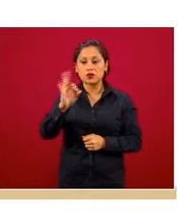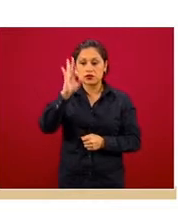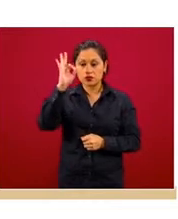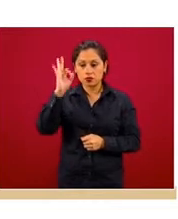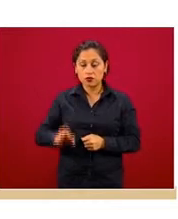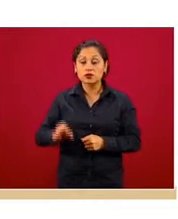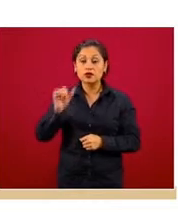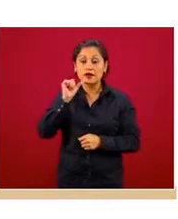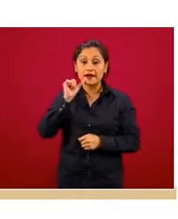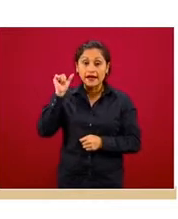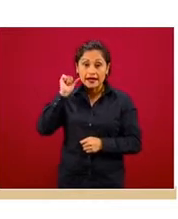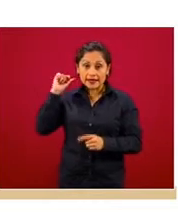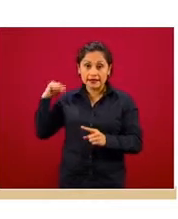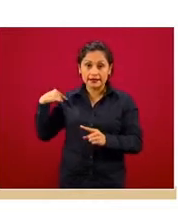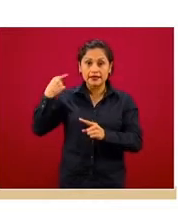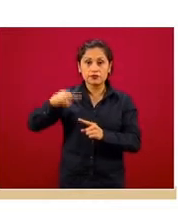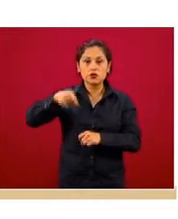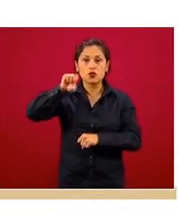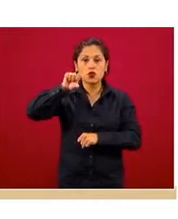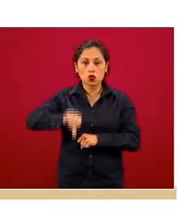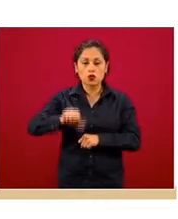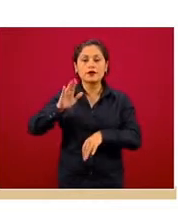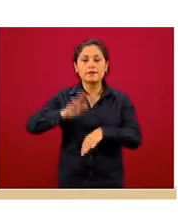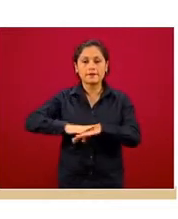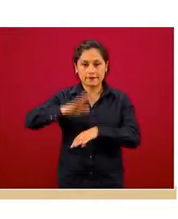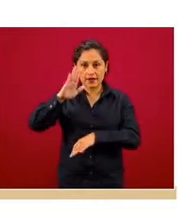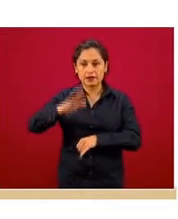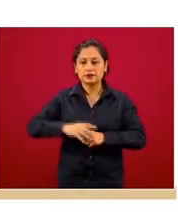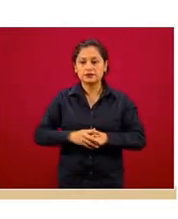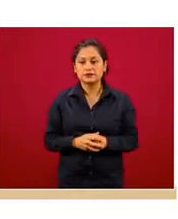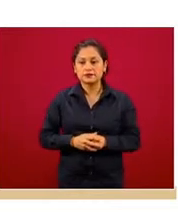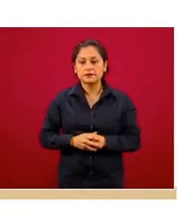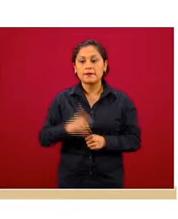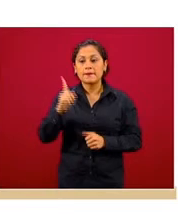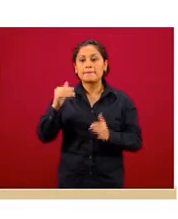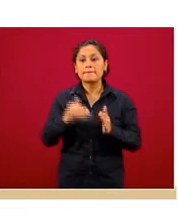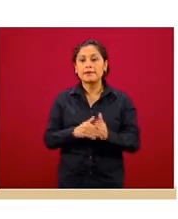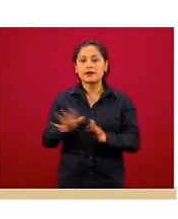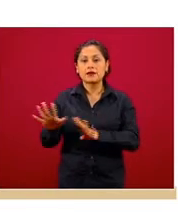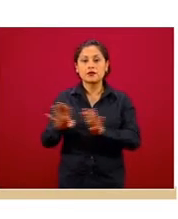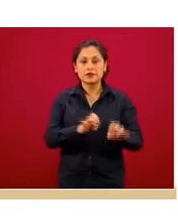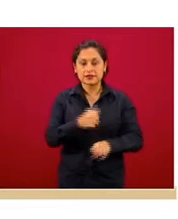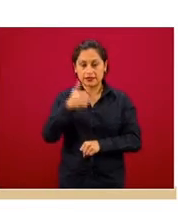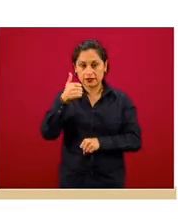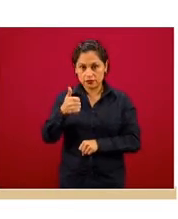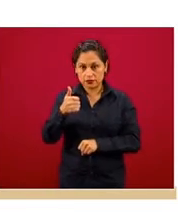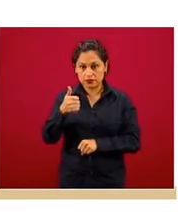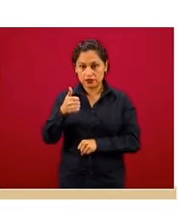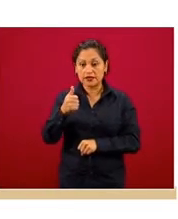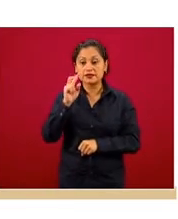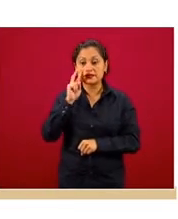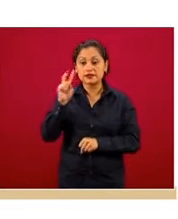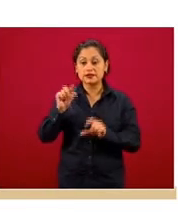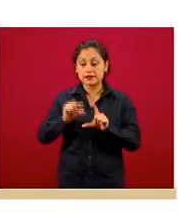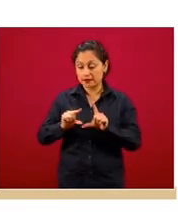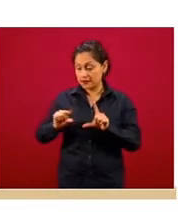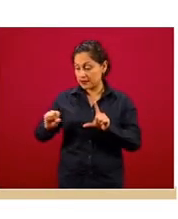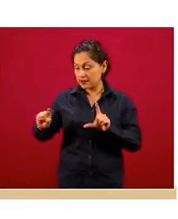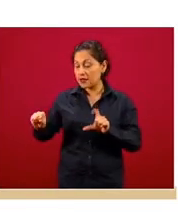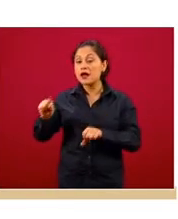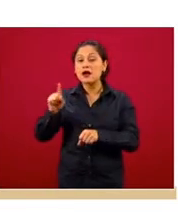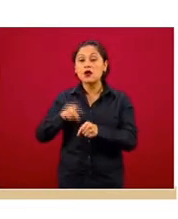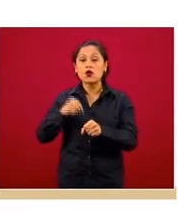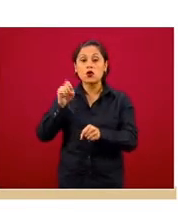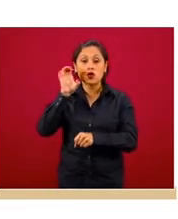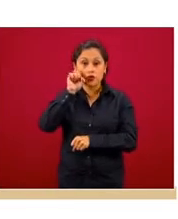the increase from yesterday to today. And that is for the 1,906 new confirmed case. You can see the